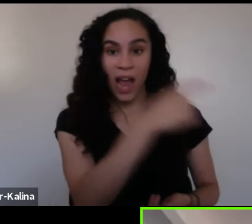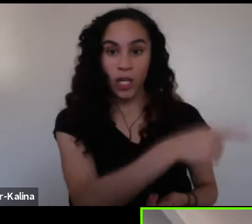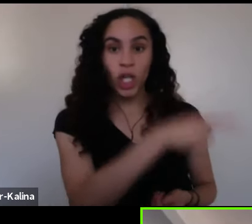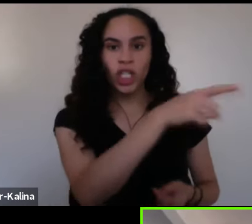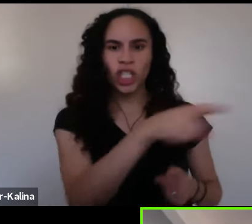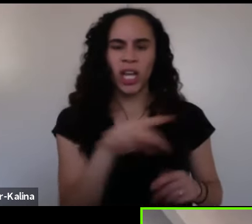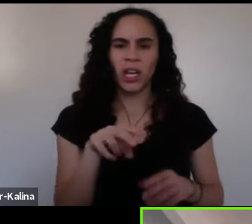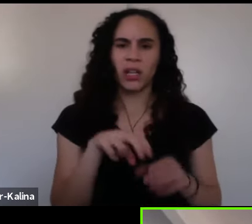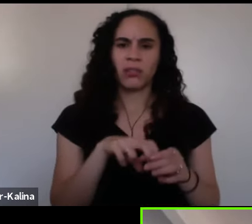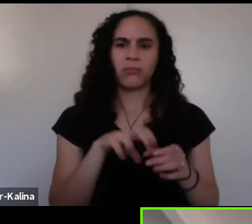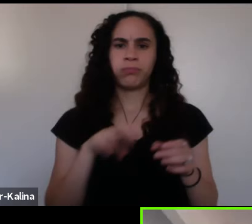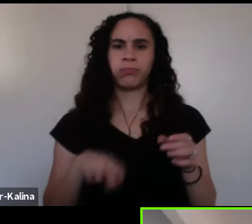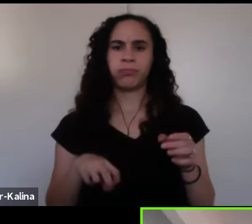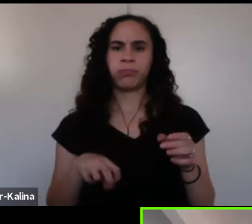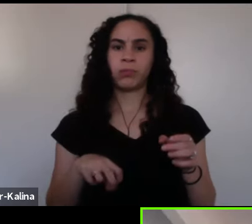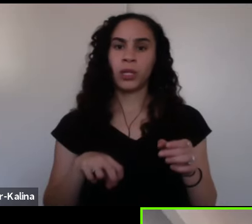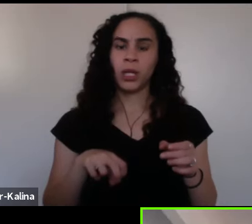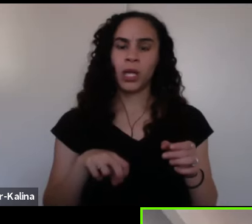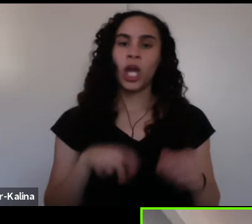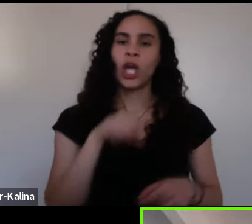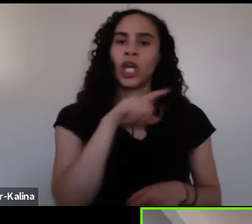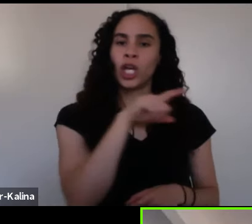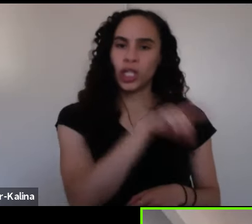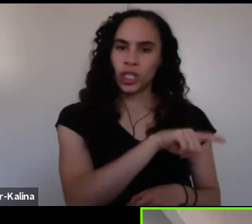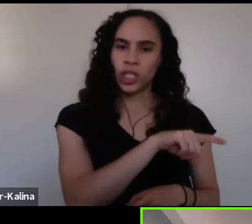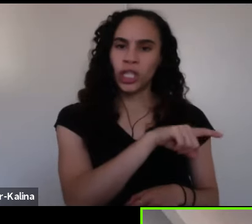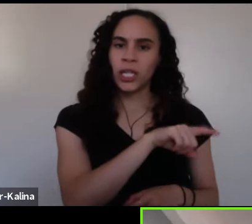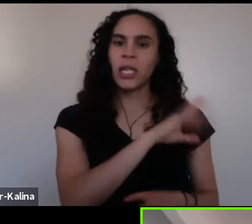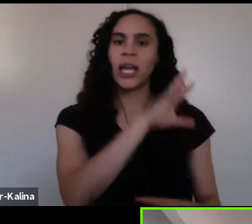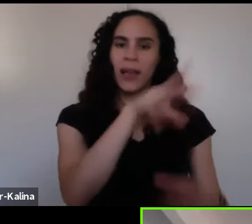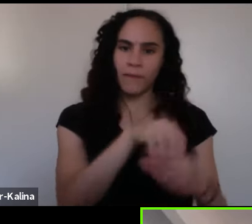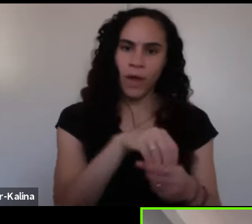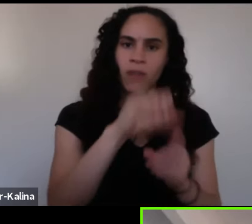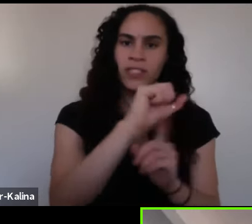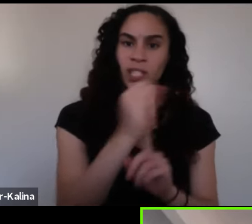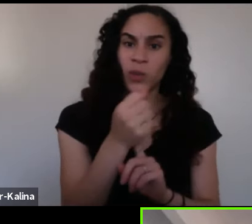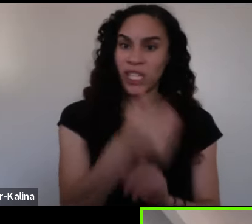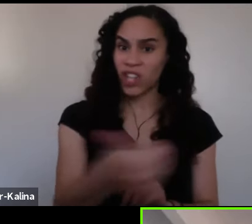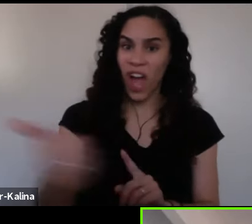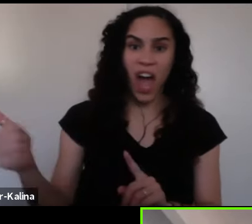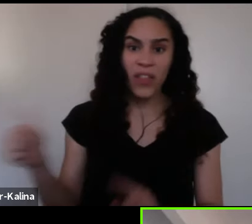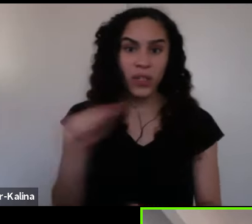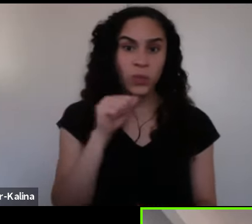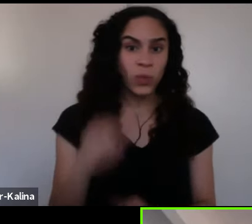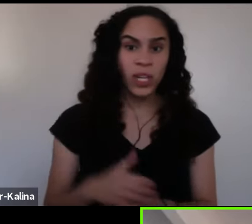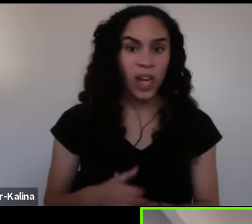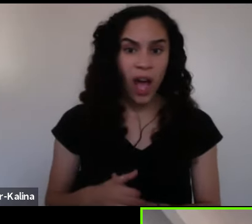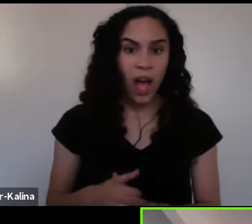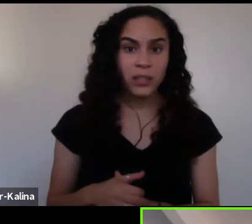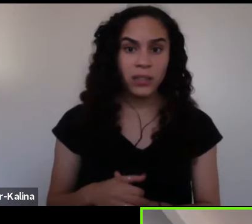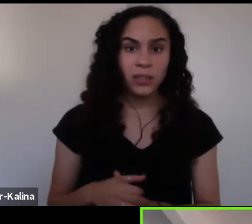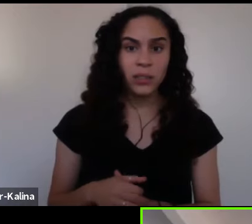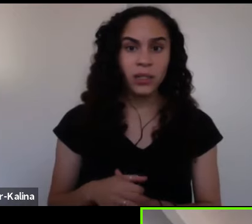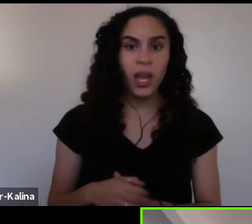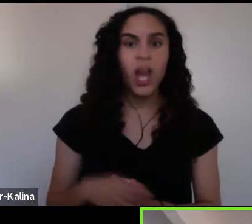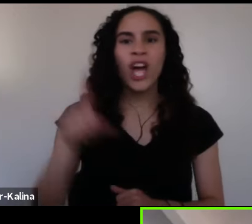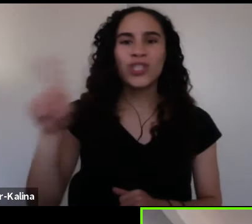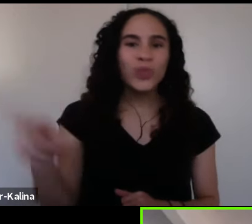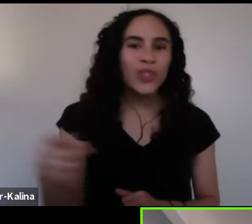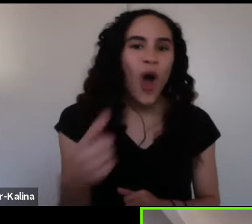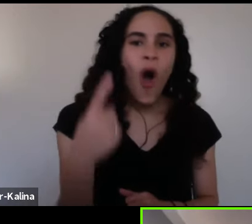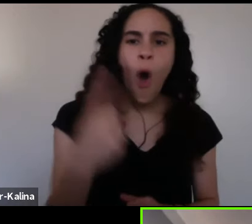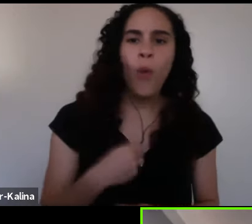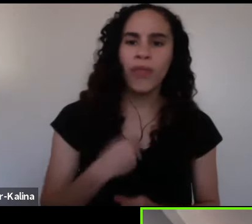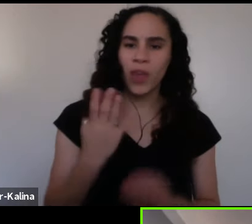about allyship, she put herself into situations that other people would not. She was the only white person. She moved